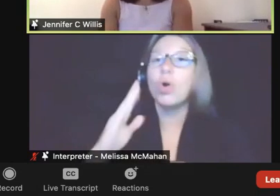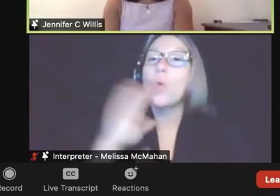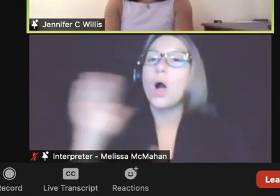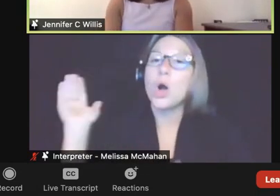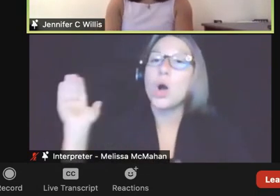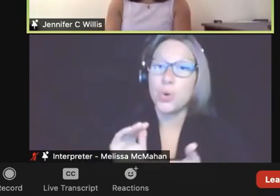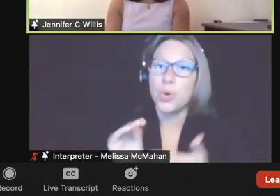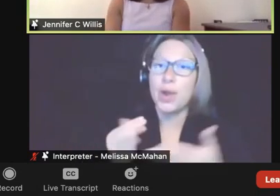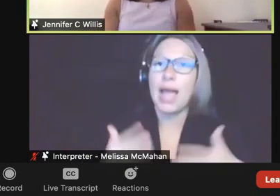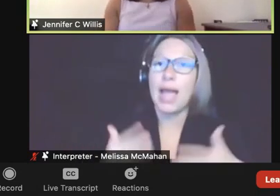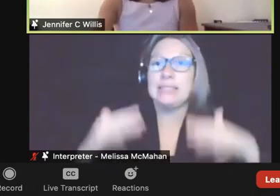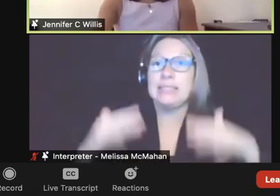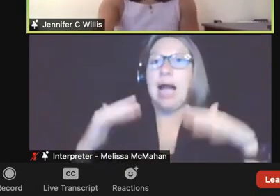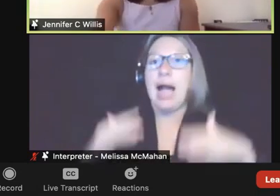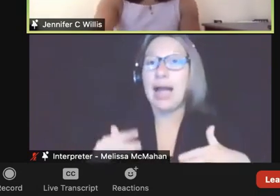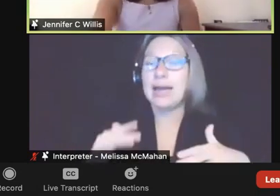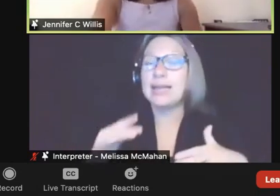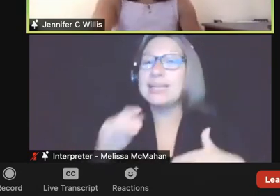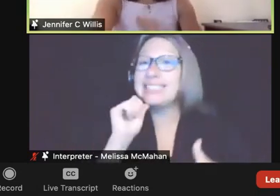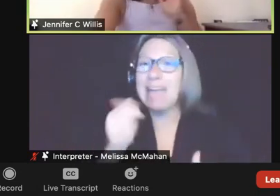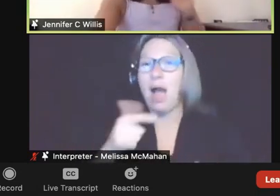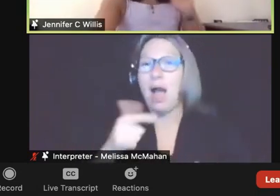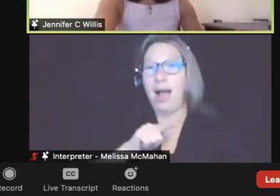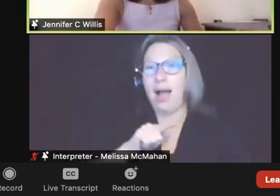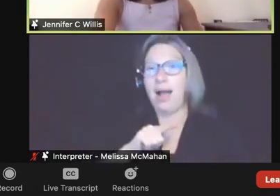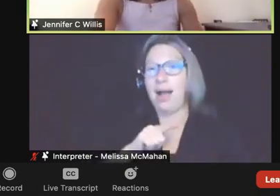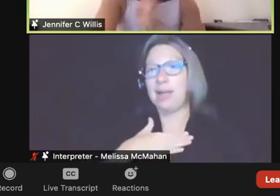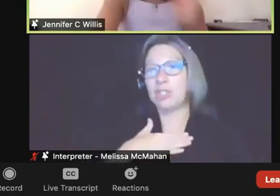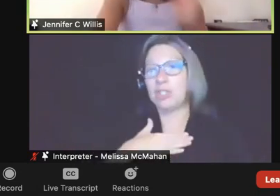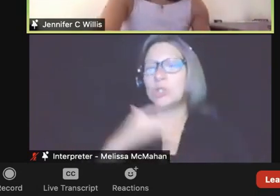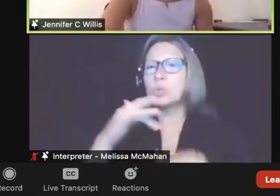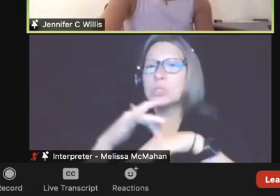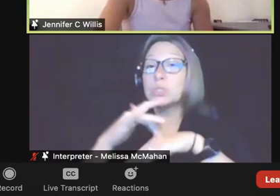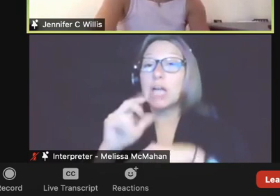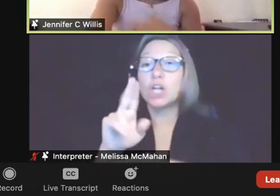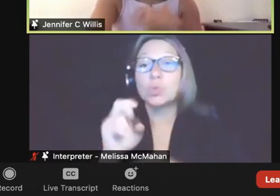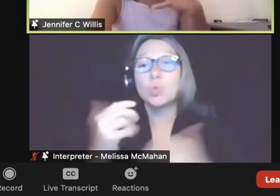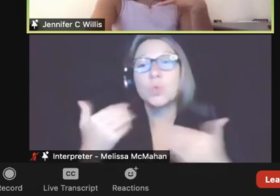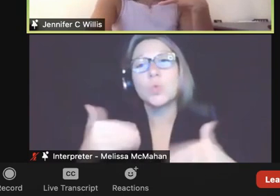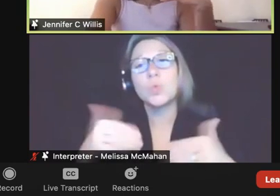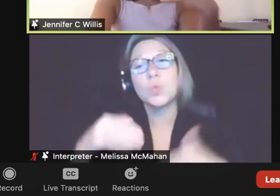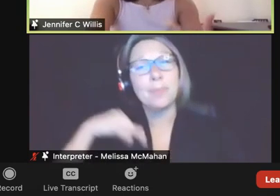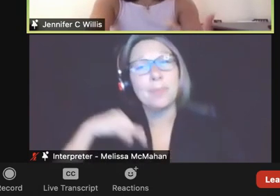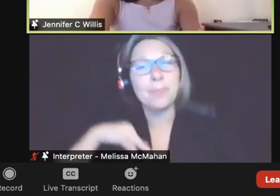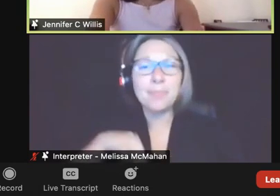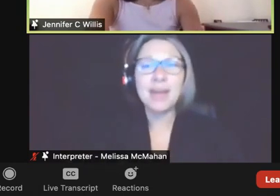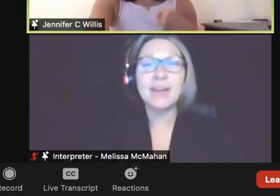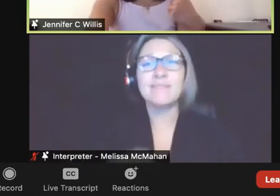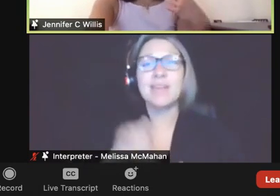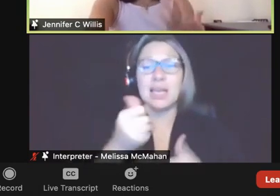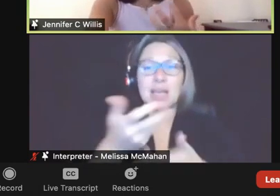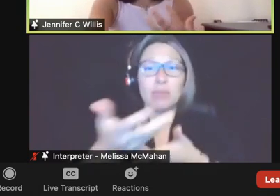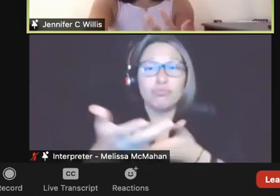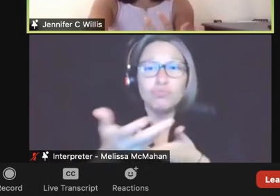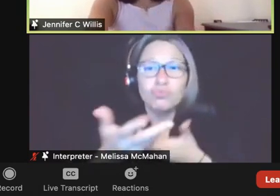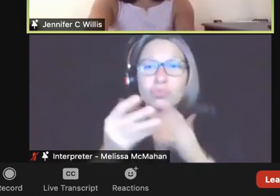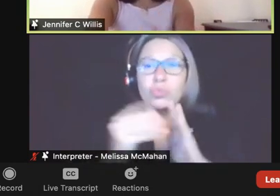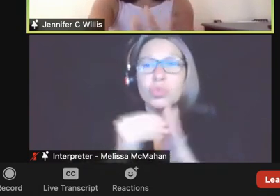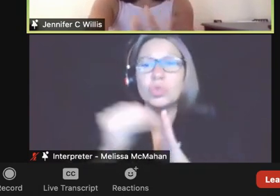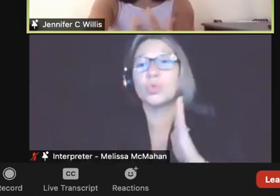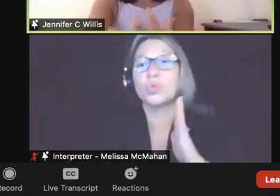to them. So touch cues can have a lot of benefit of just a way to engage with a student and provide